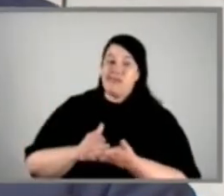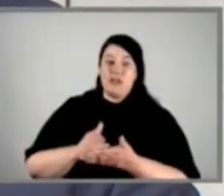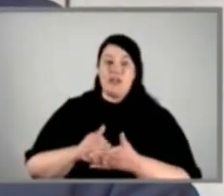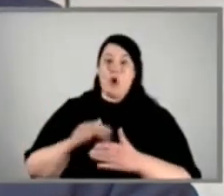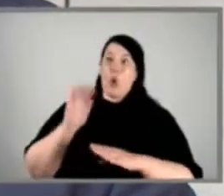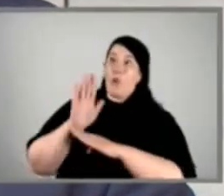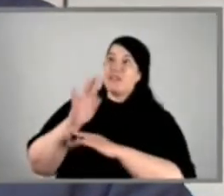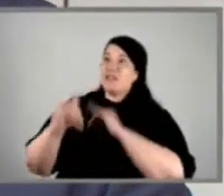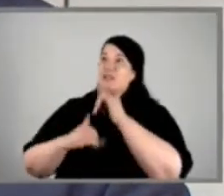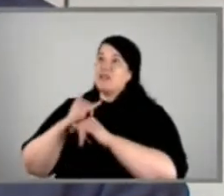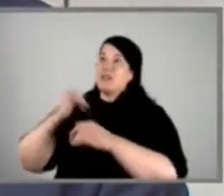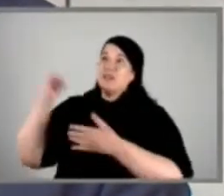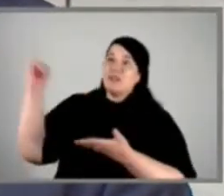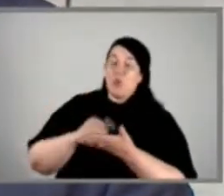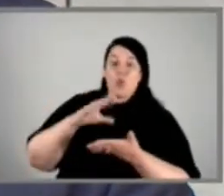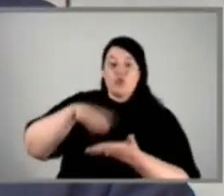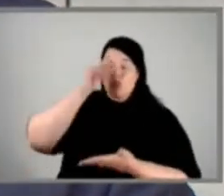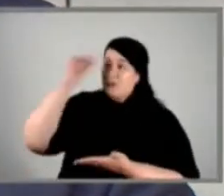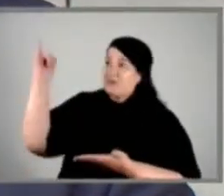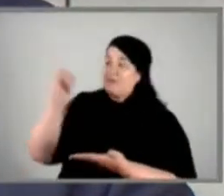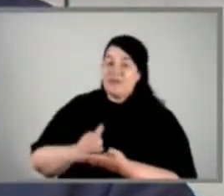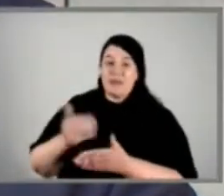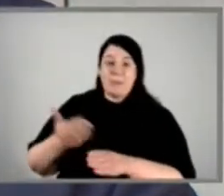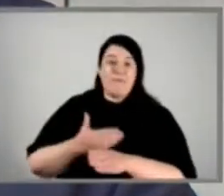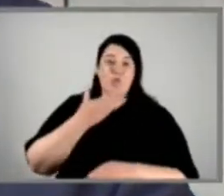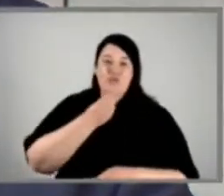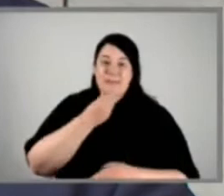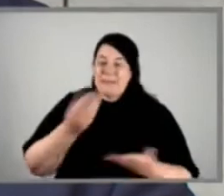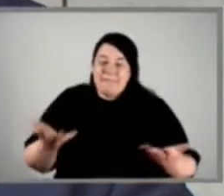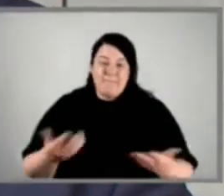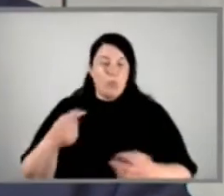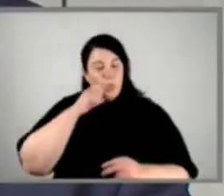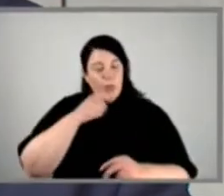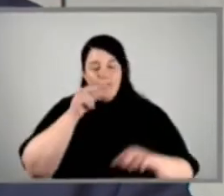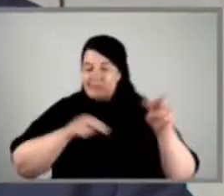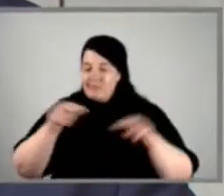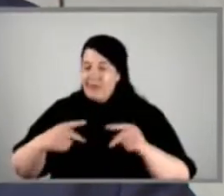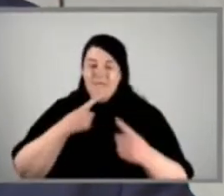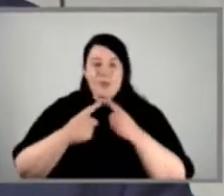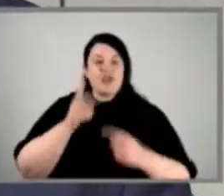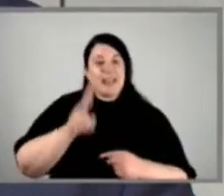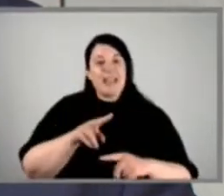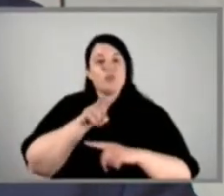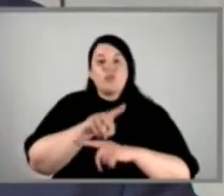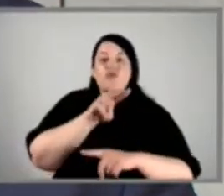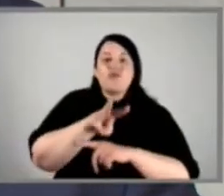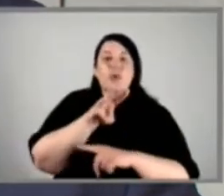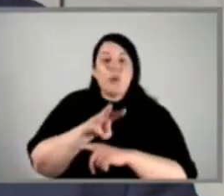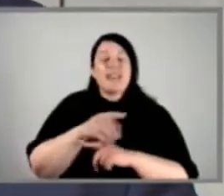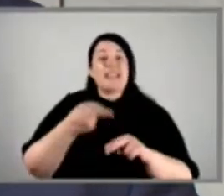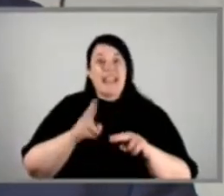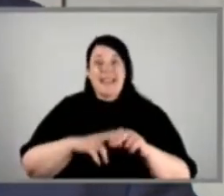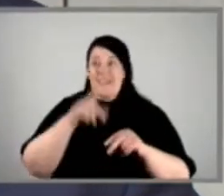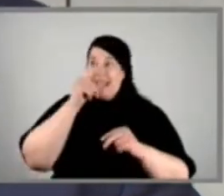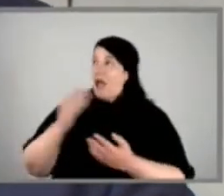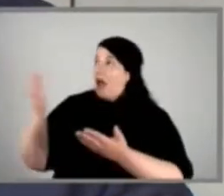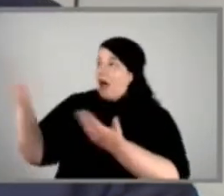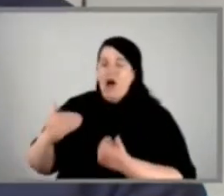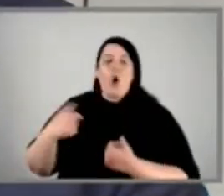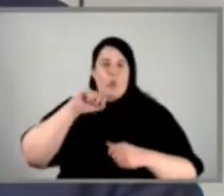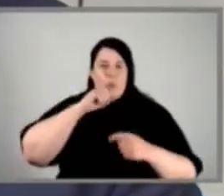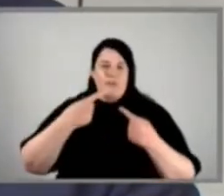international students at this time. But we'll look at it again in several weeks, and I hope if we're able to establish some additional capacity and how things